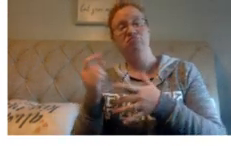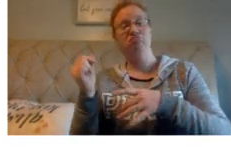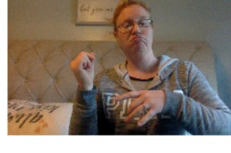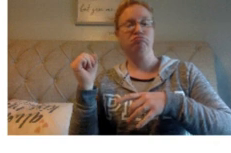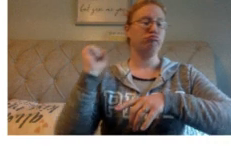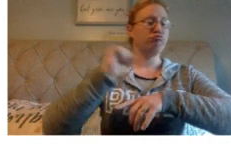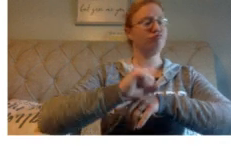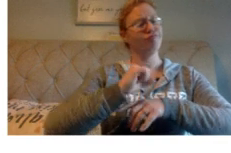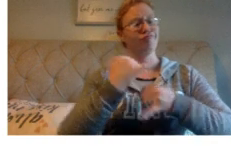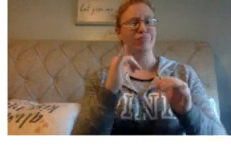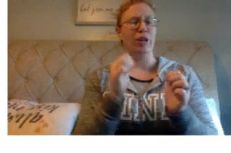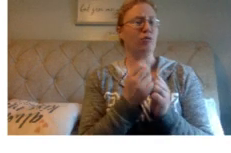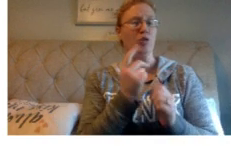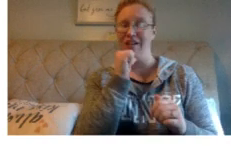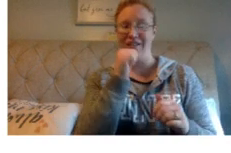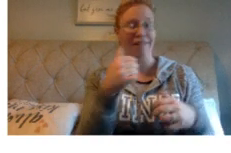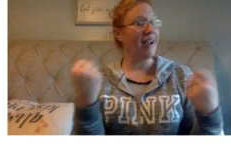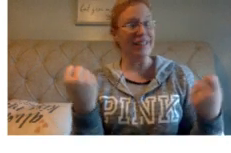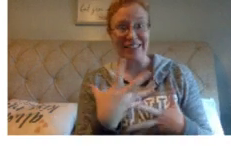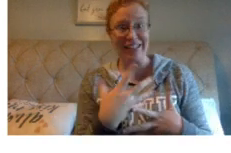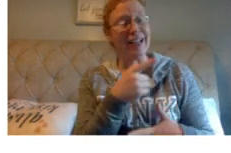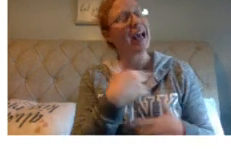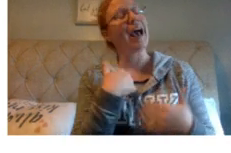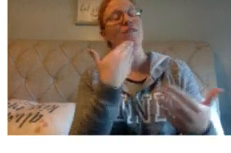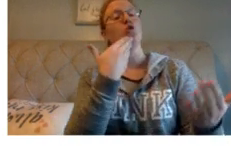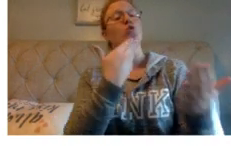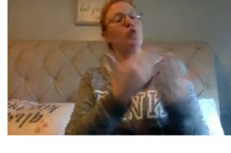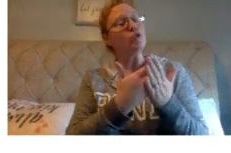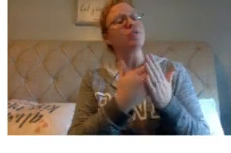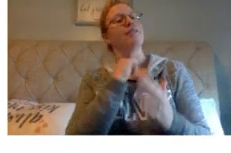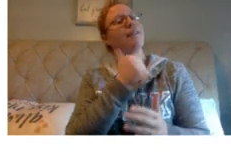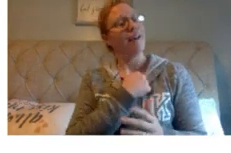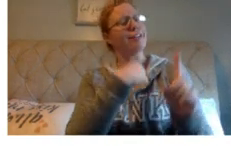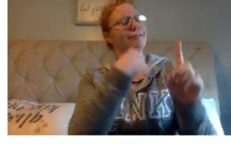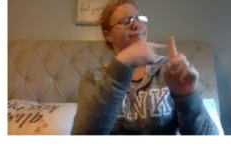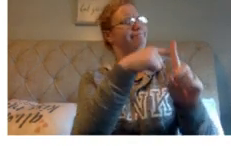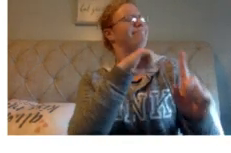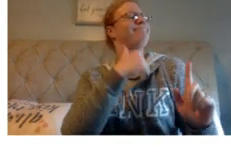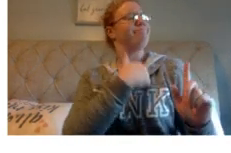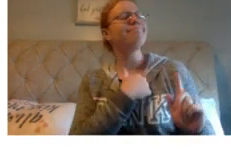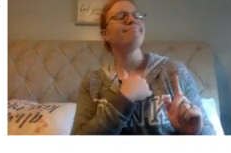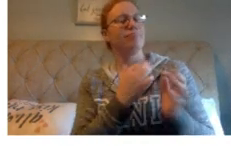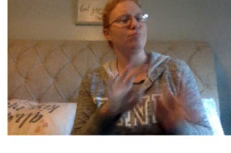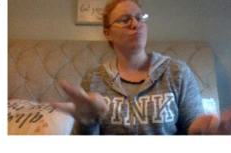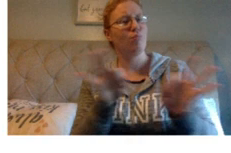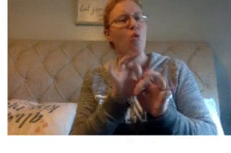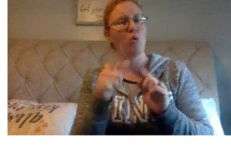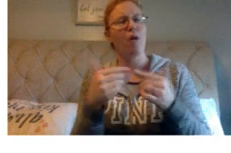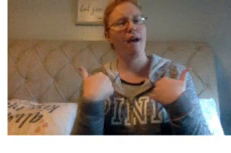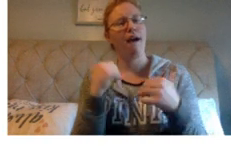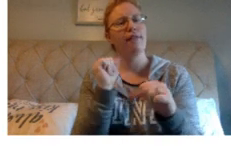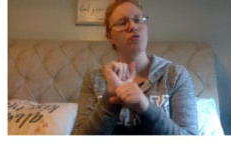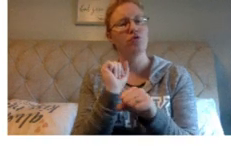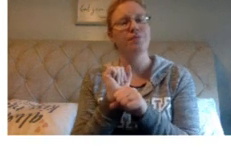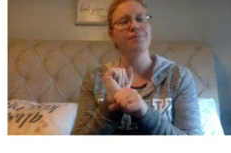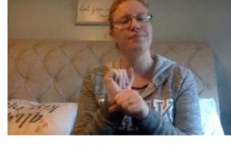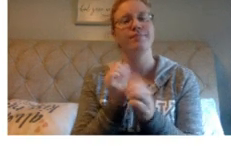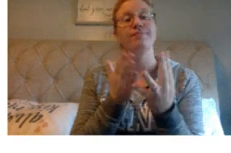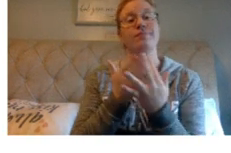with the dog and she wasn't scared anymore. So she has a good attitude. That's important when you have a job. All right, so we're going to go through